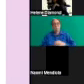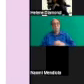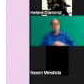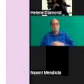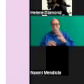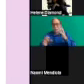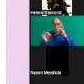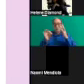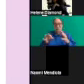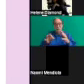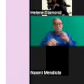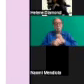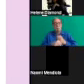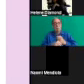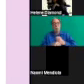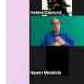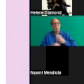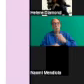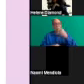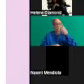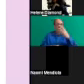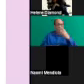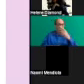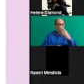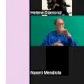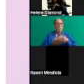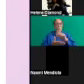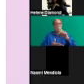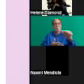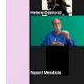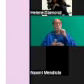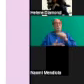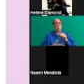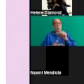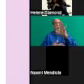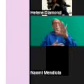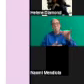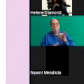us, and rather than made by, again, a so-called expert who has